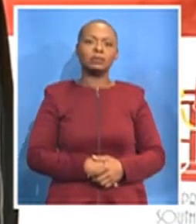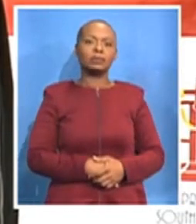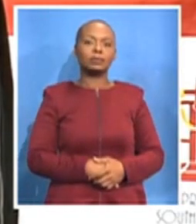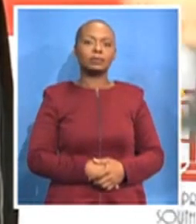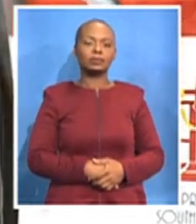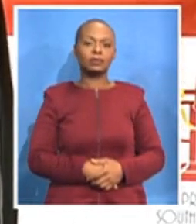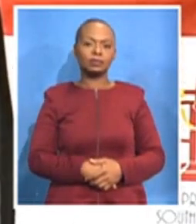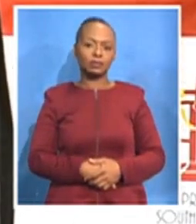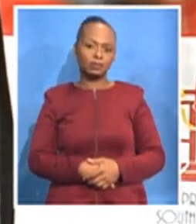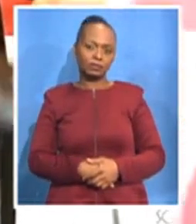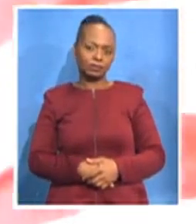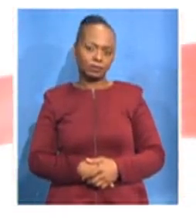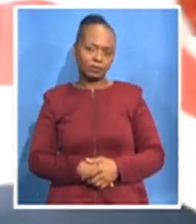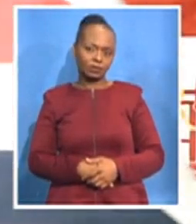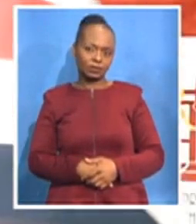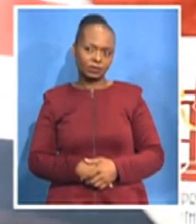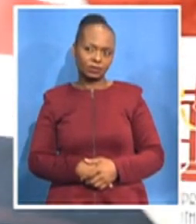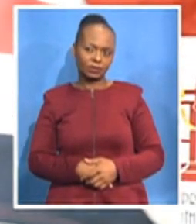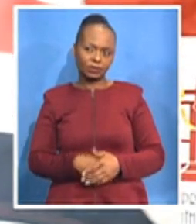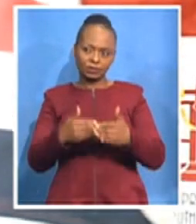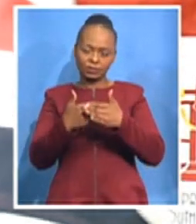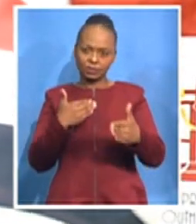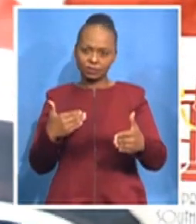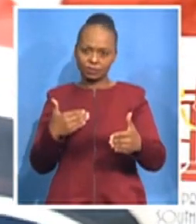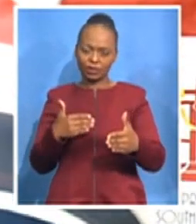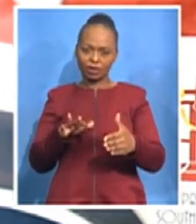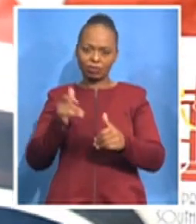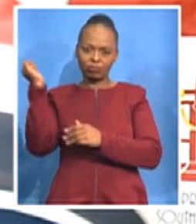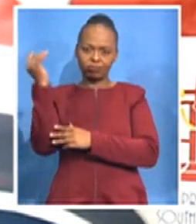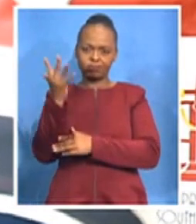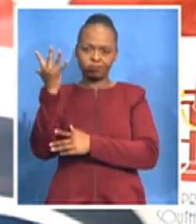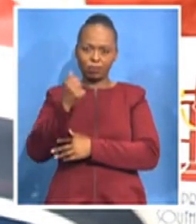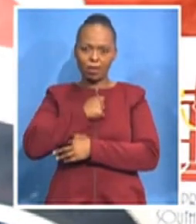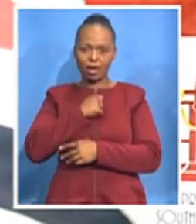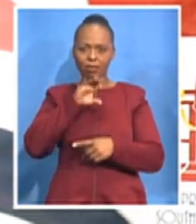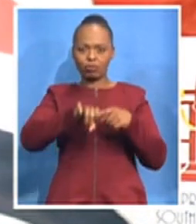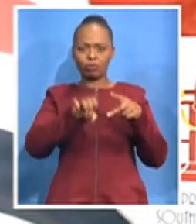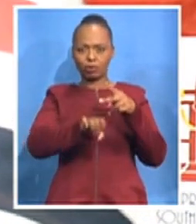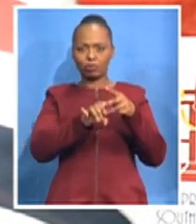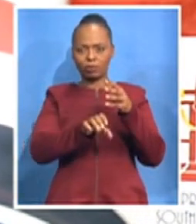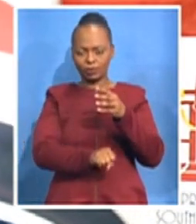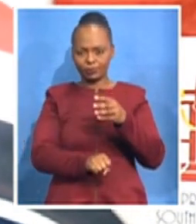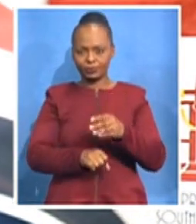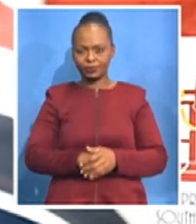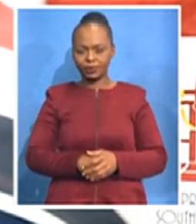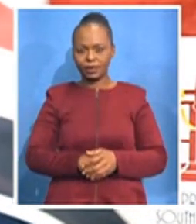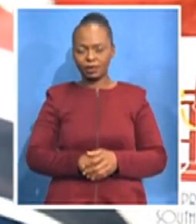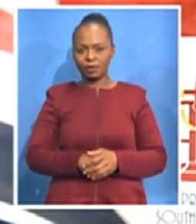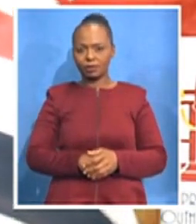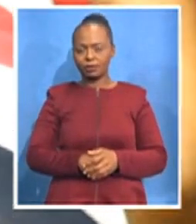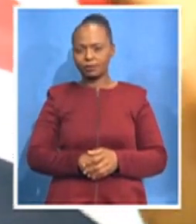let me indicate that the following 5 matters have been closed on the basis that